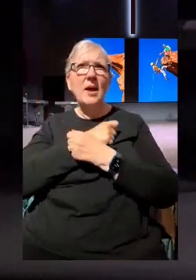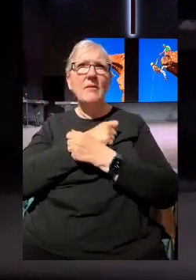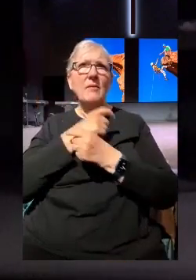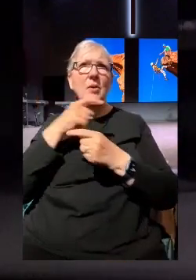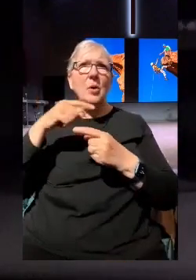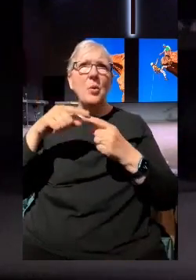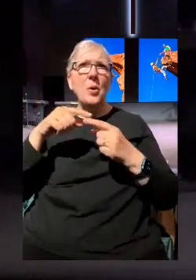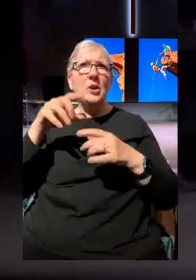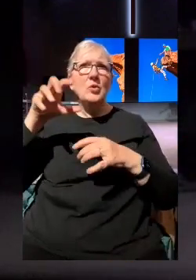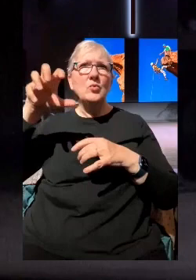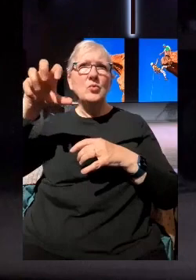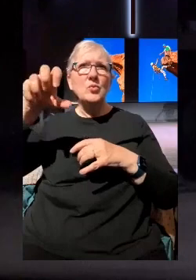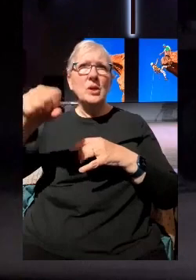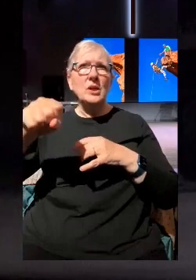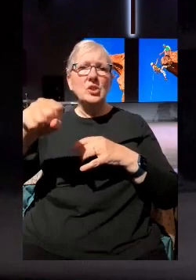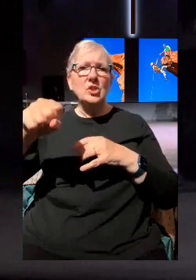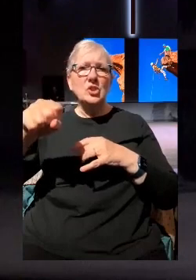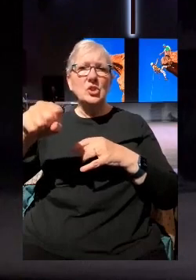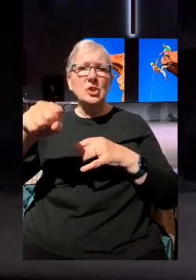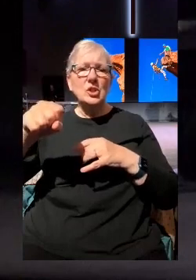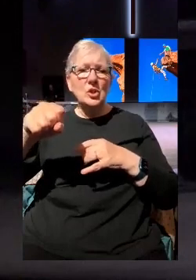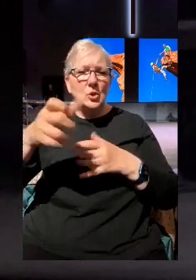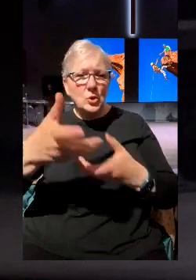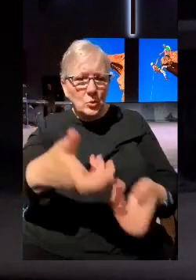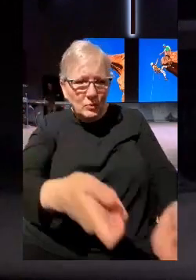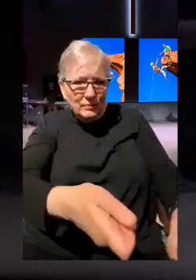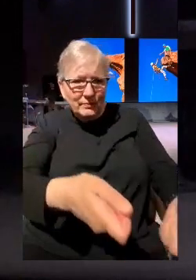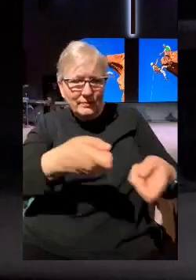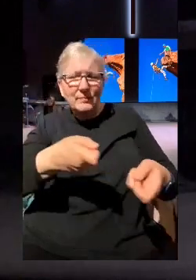over the precipice to help them up?